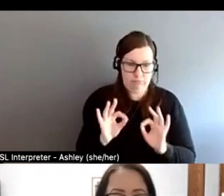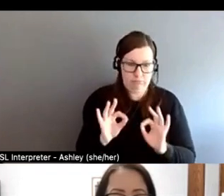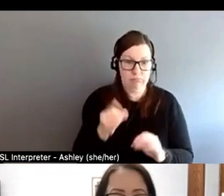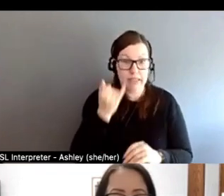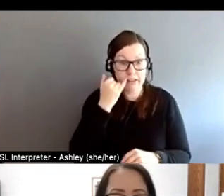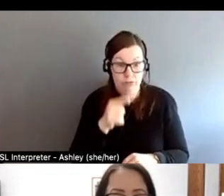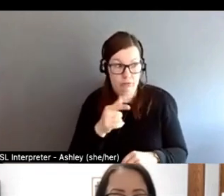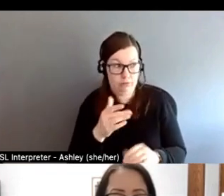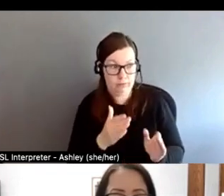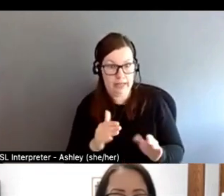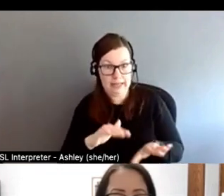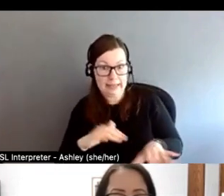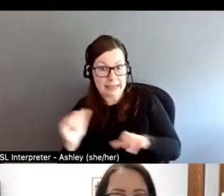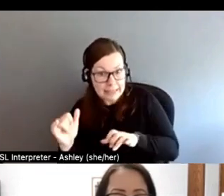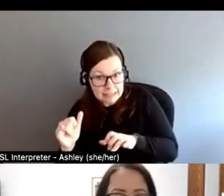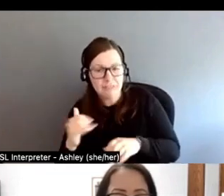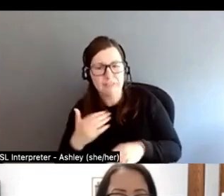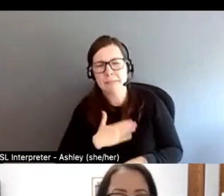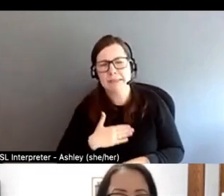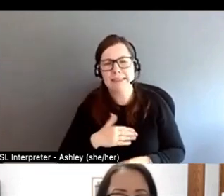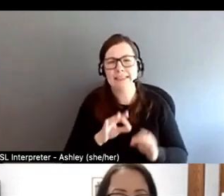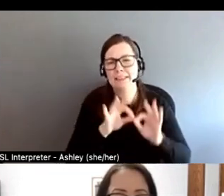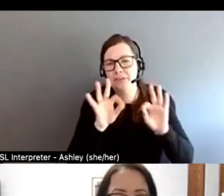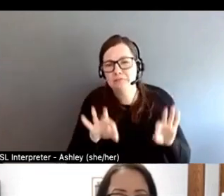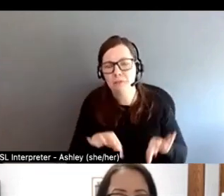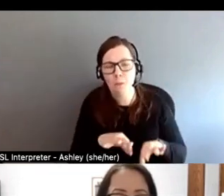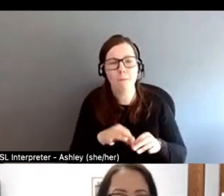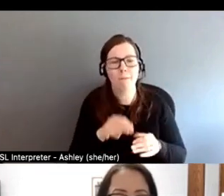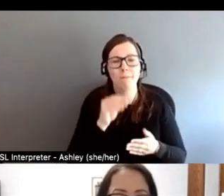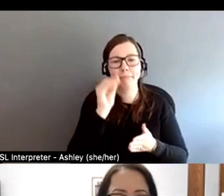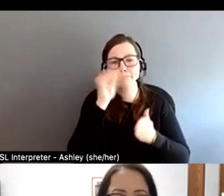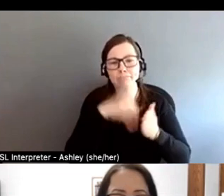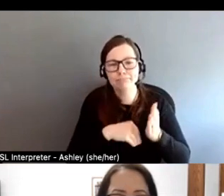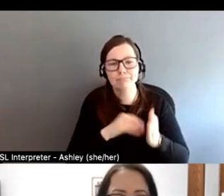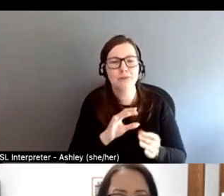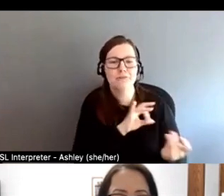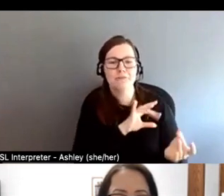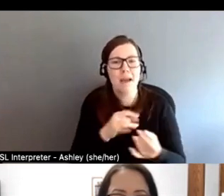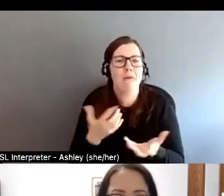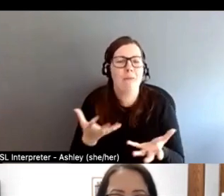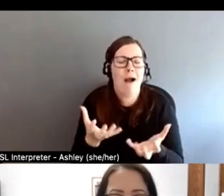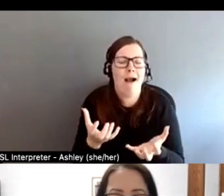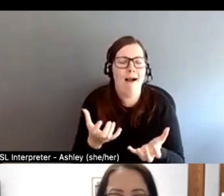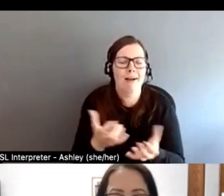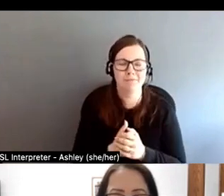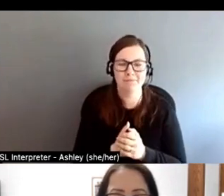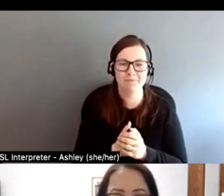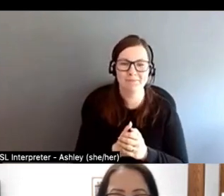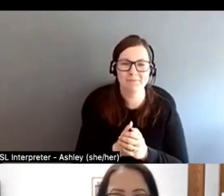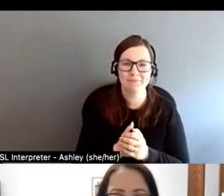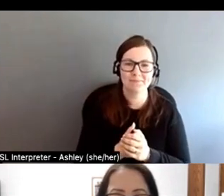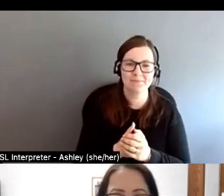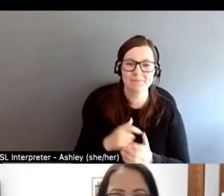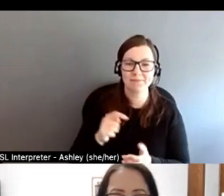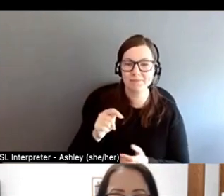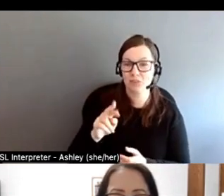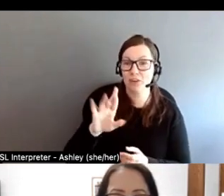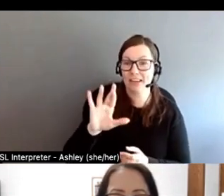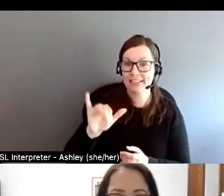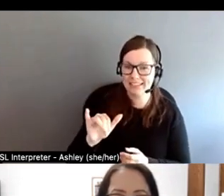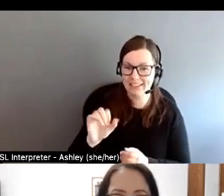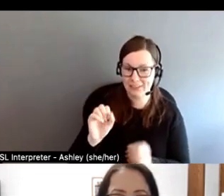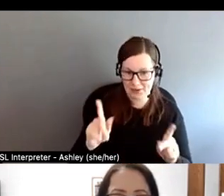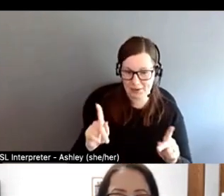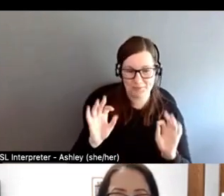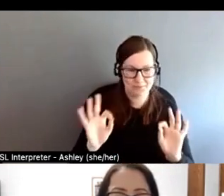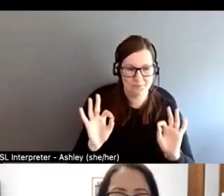back. And we just want to get your feedback. So Alethea, do you have the link handy? Can you pop that in